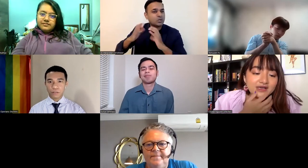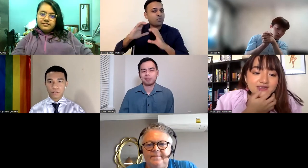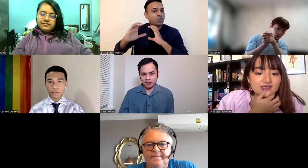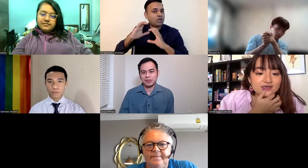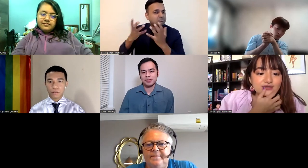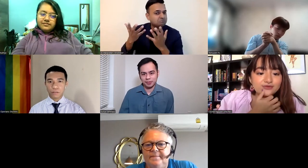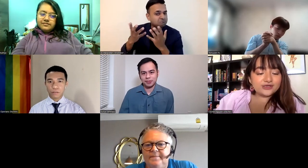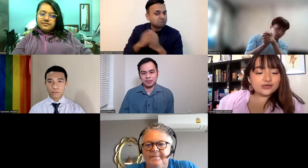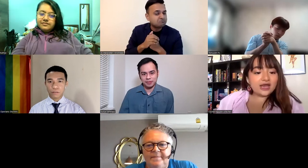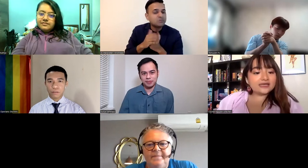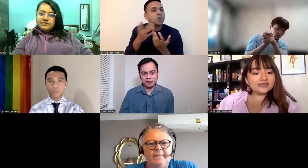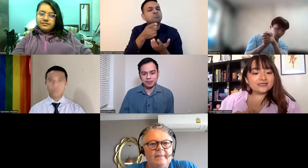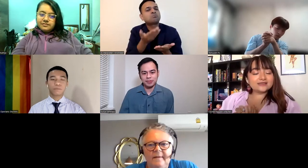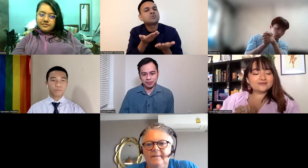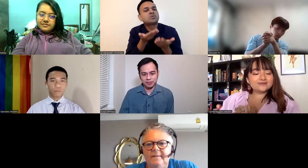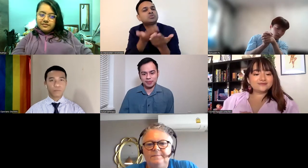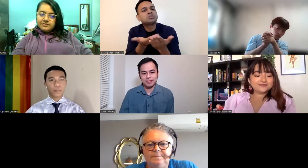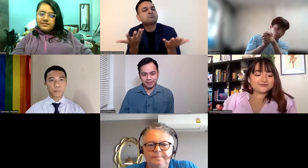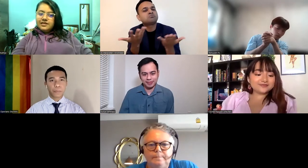Kavya, I see you've raised your hand.